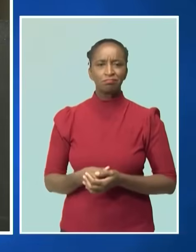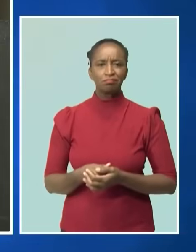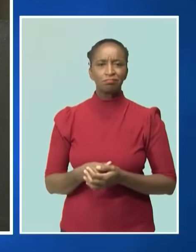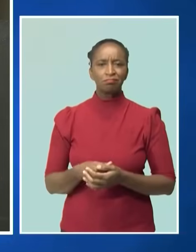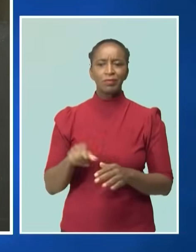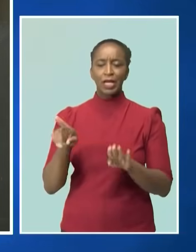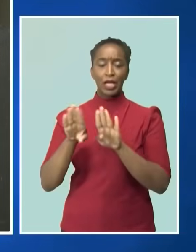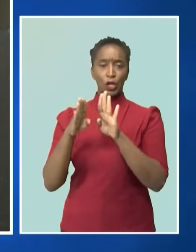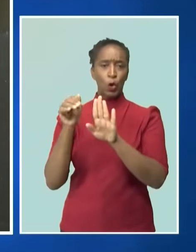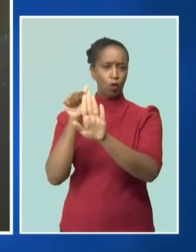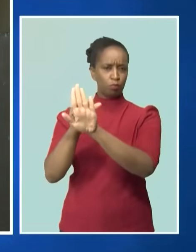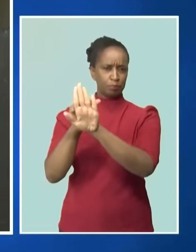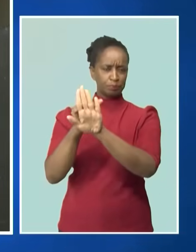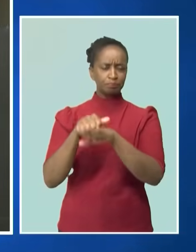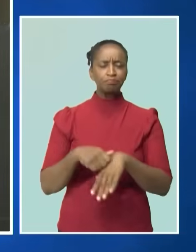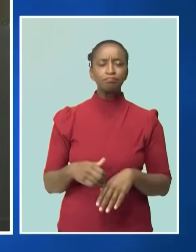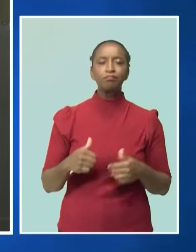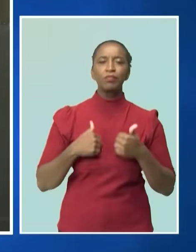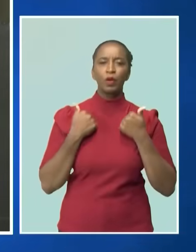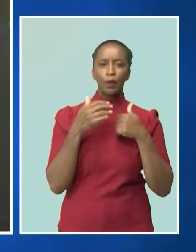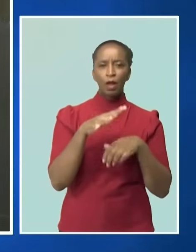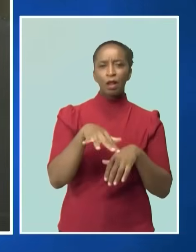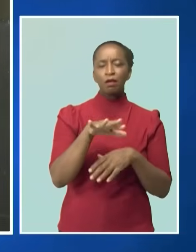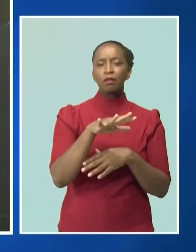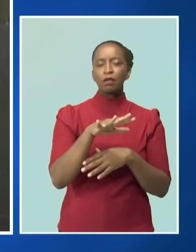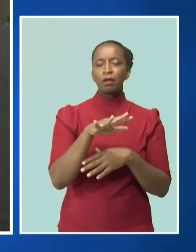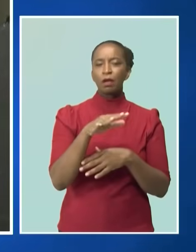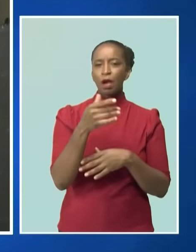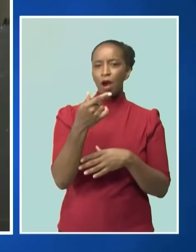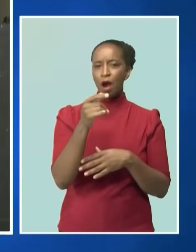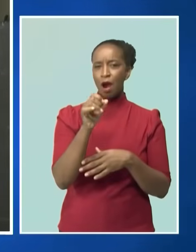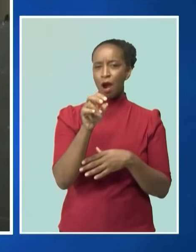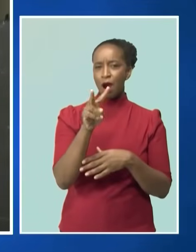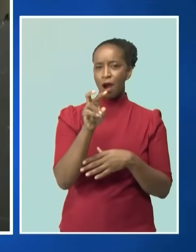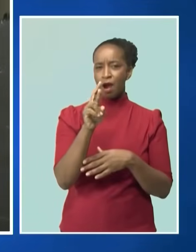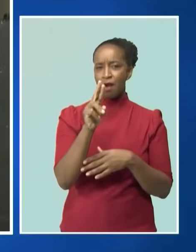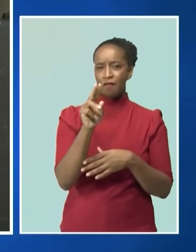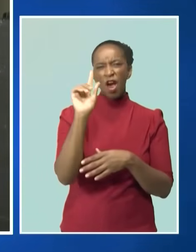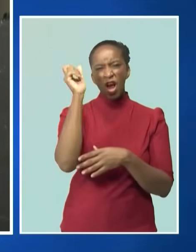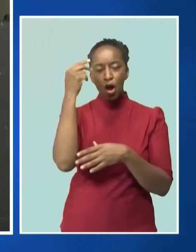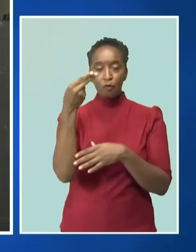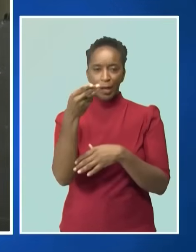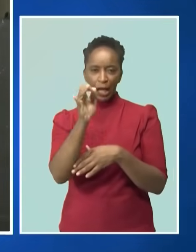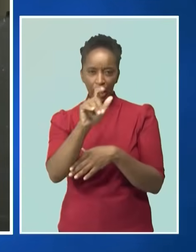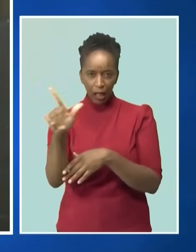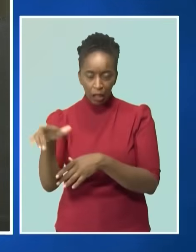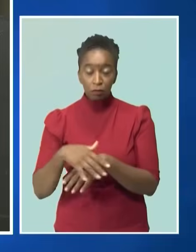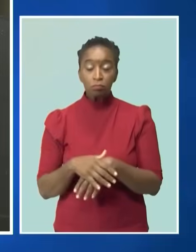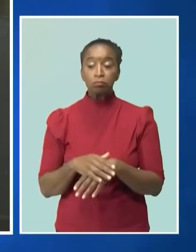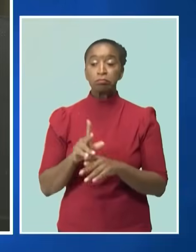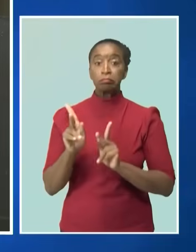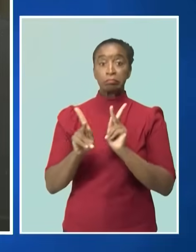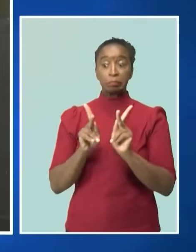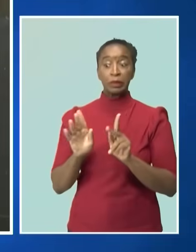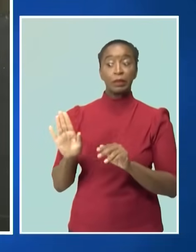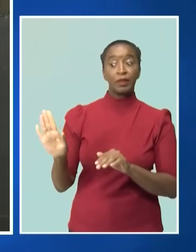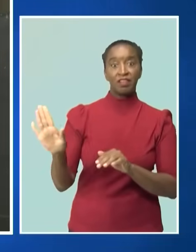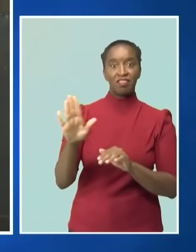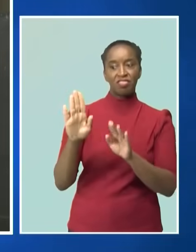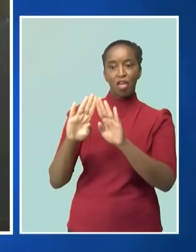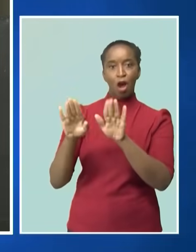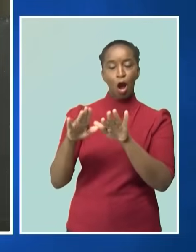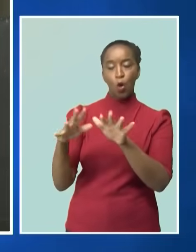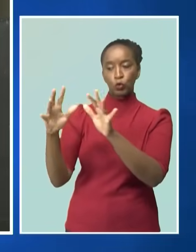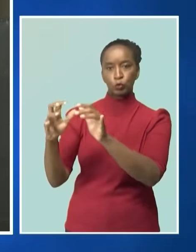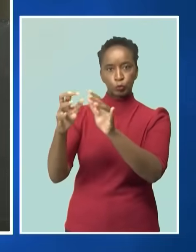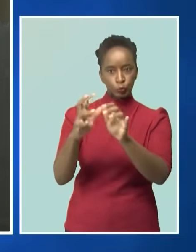We lived in Rogers Road, Government Hill, and the people's houses in Back Ivy, as soon as they lost their houses, they were coming